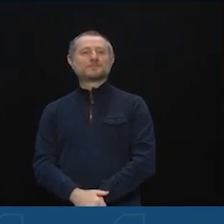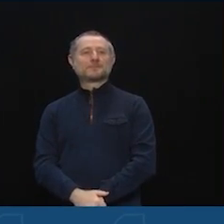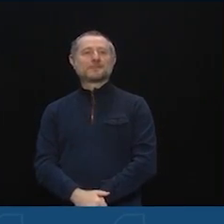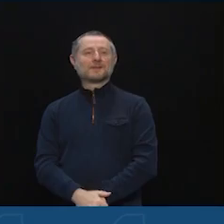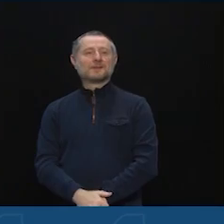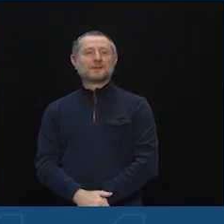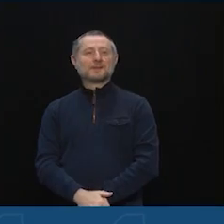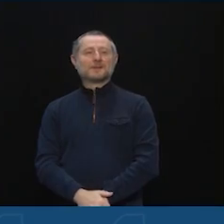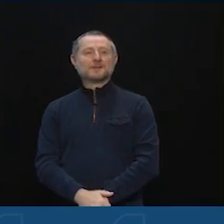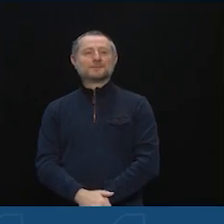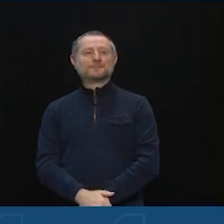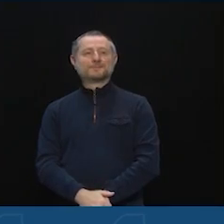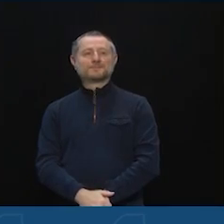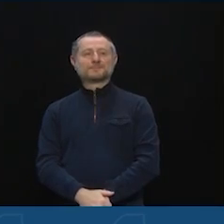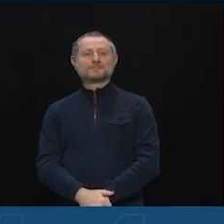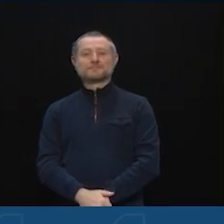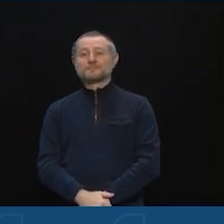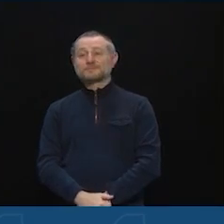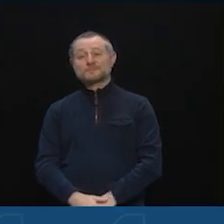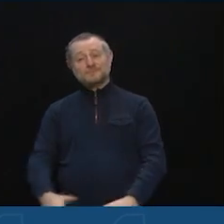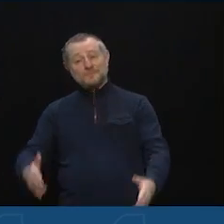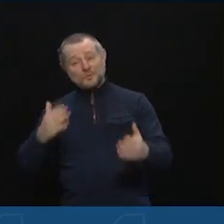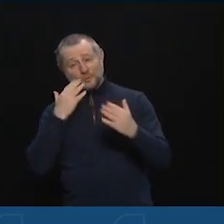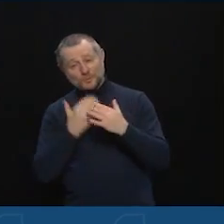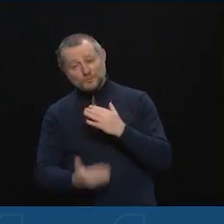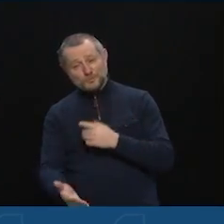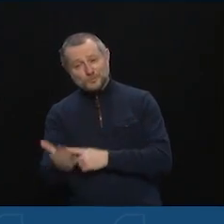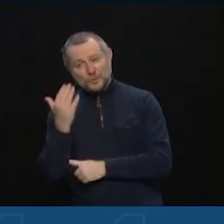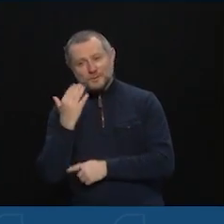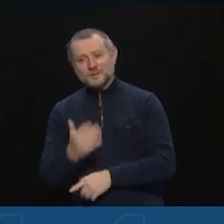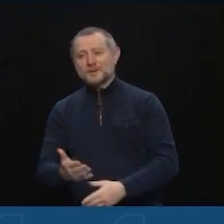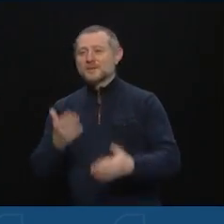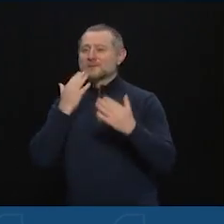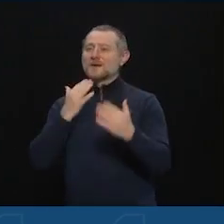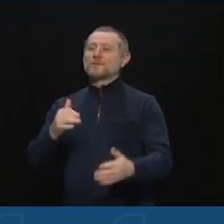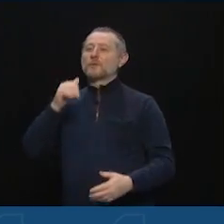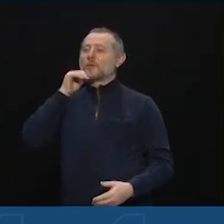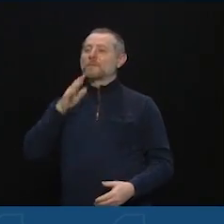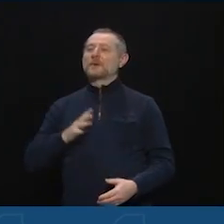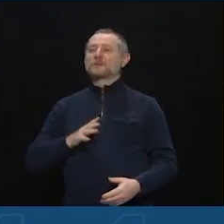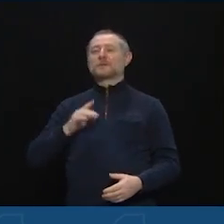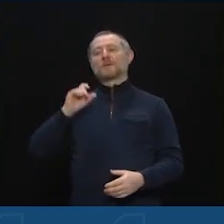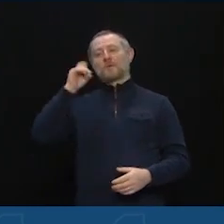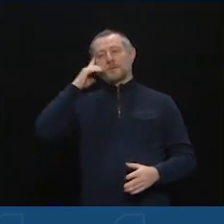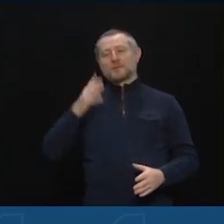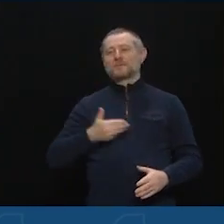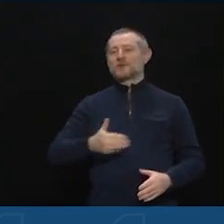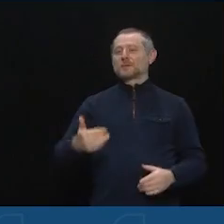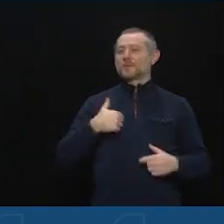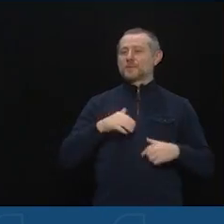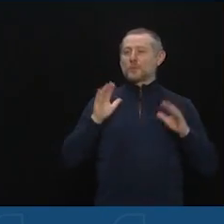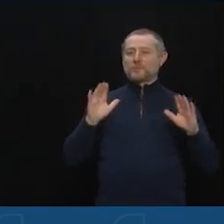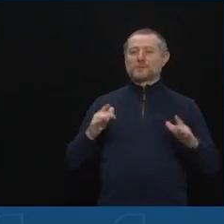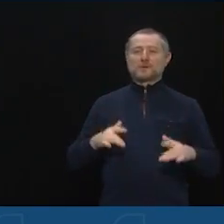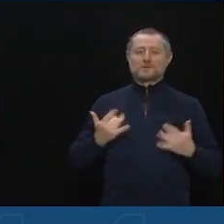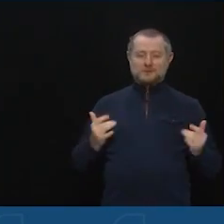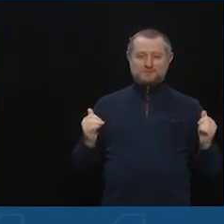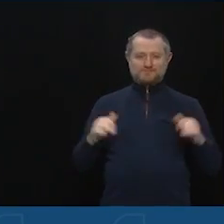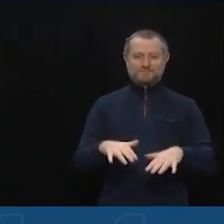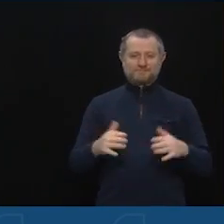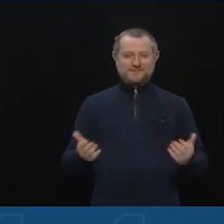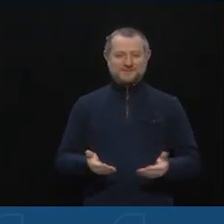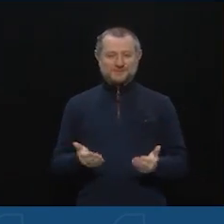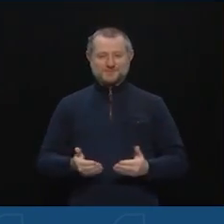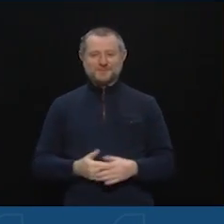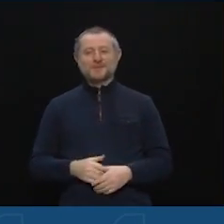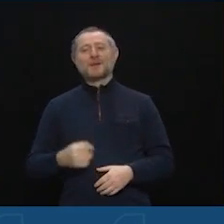You okay? All right, well, good morning. Thank you, Madam Governor, for inviting me to this auspicious occasion. I think we've been trying